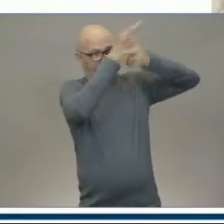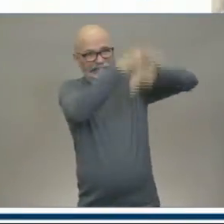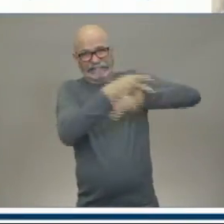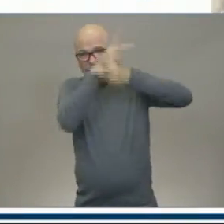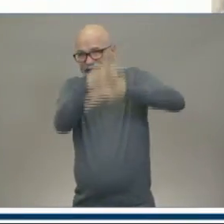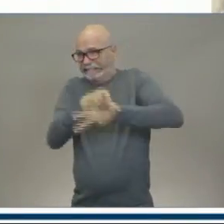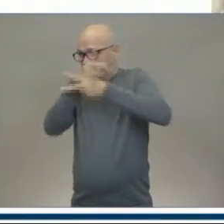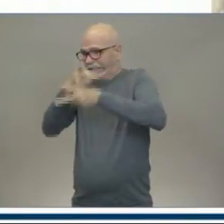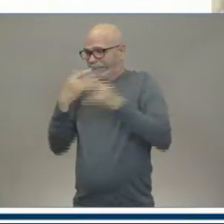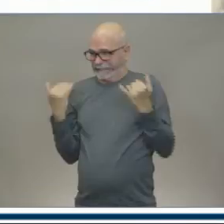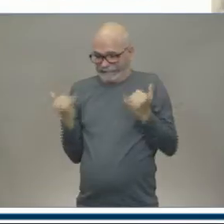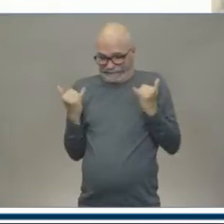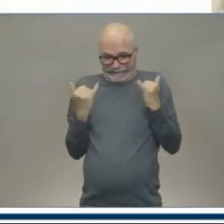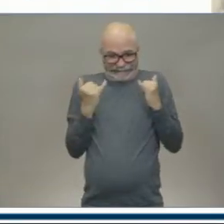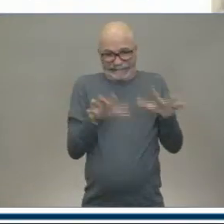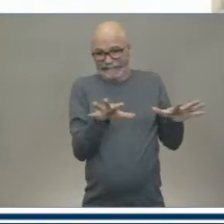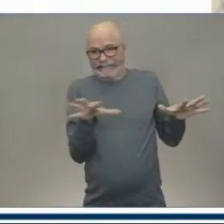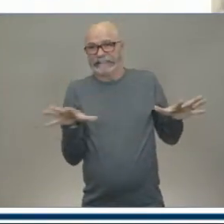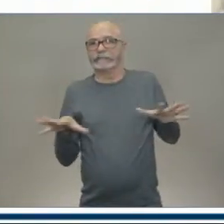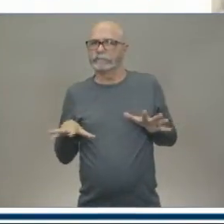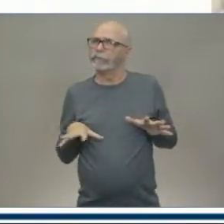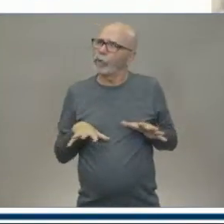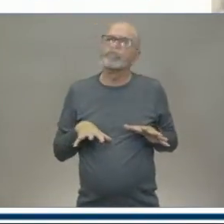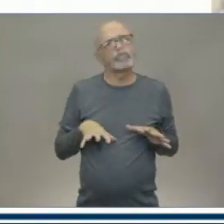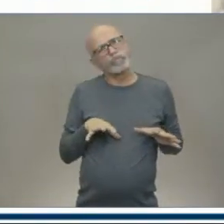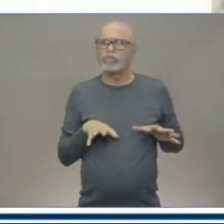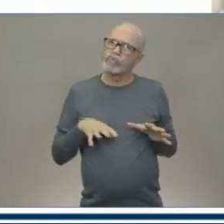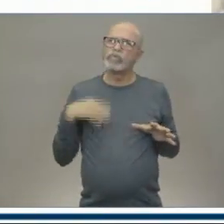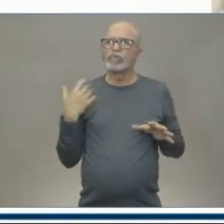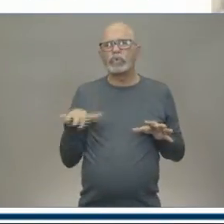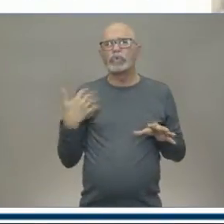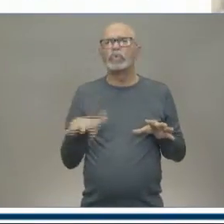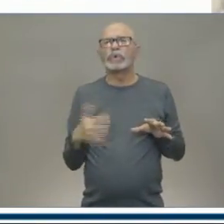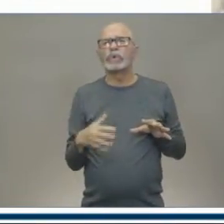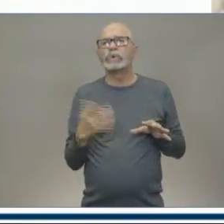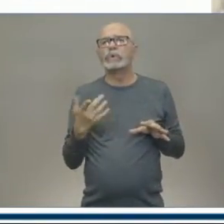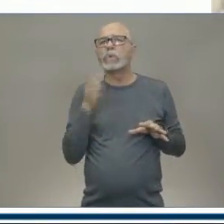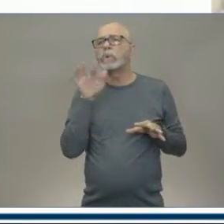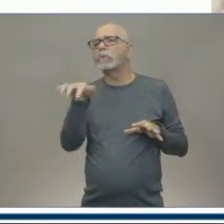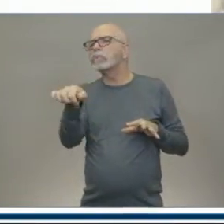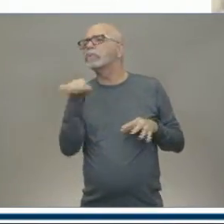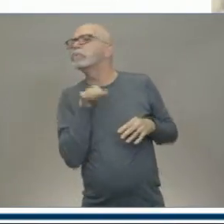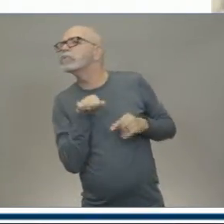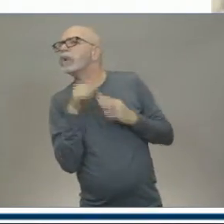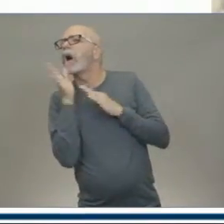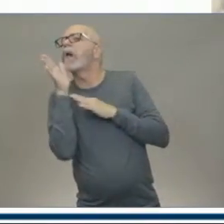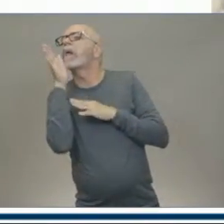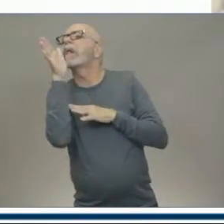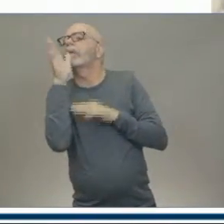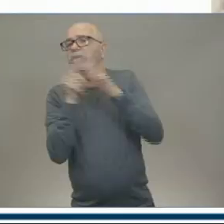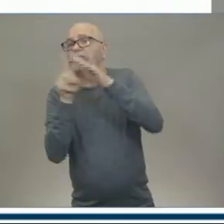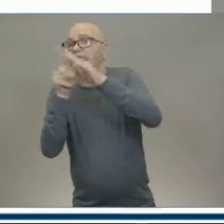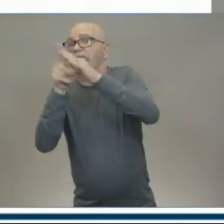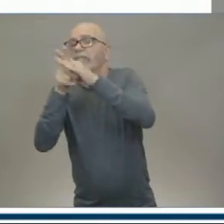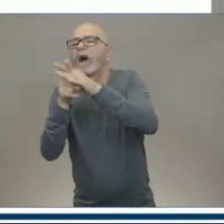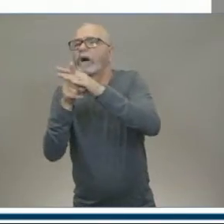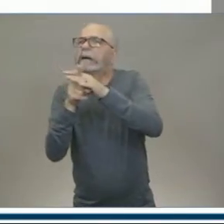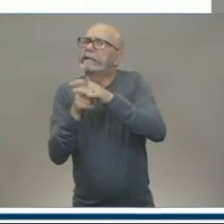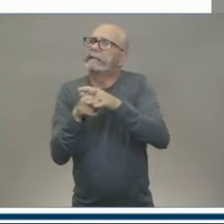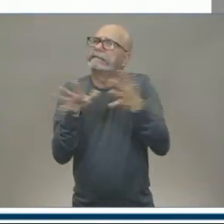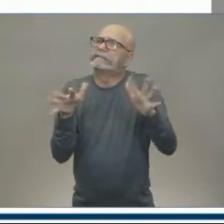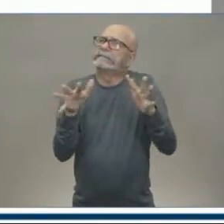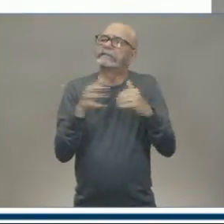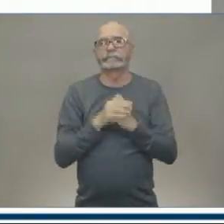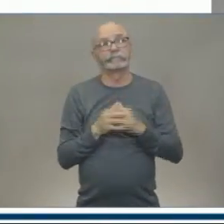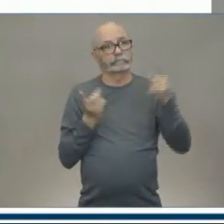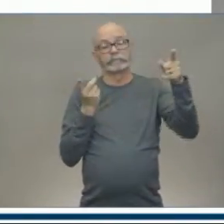that there could be a problem ahead that we're facing here. So, but where we're seeing,